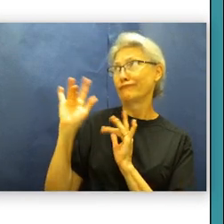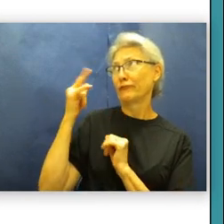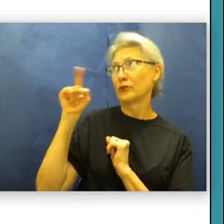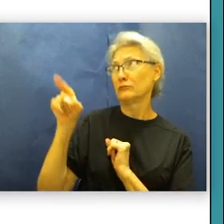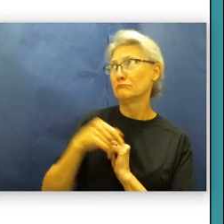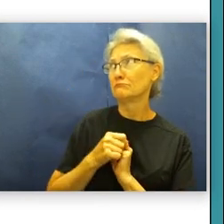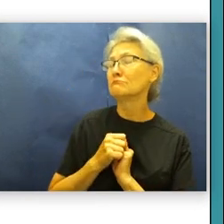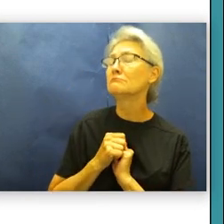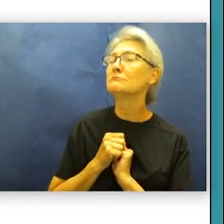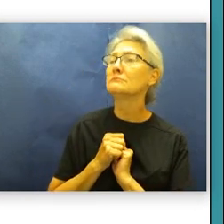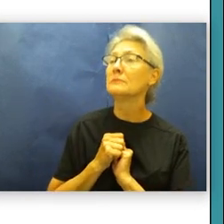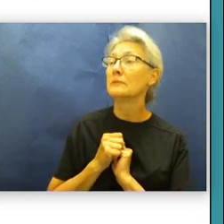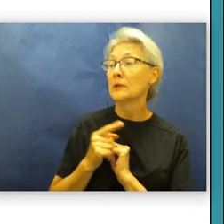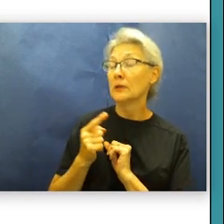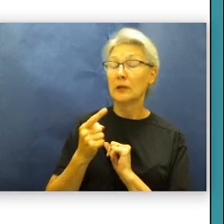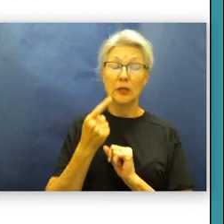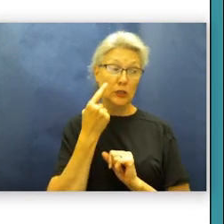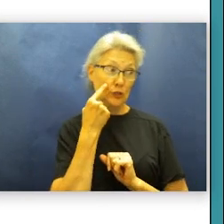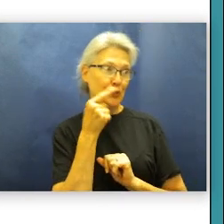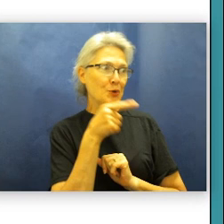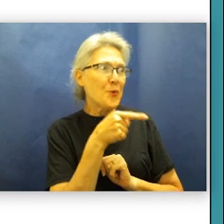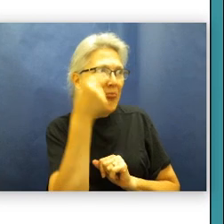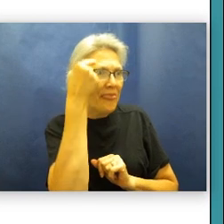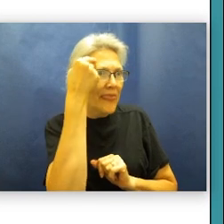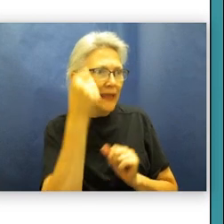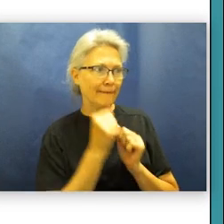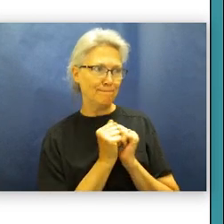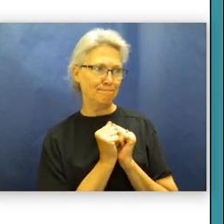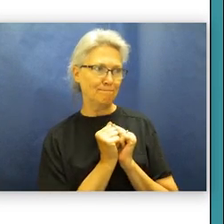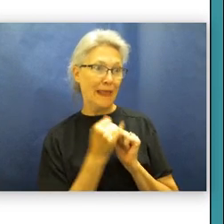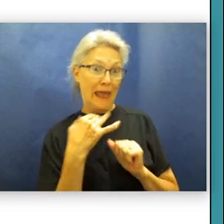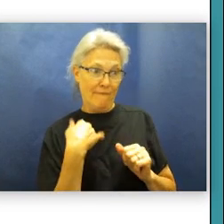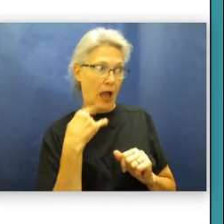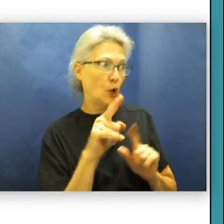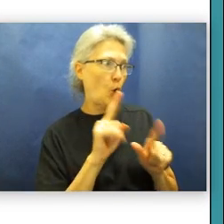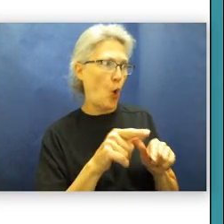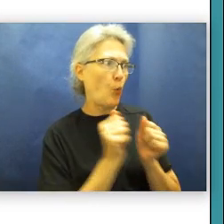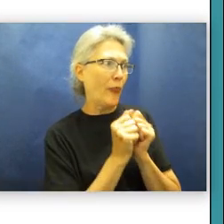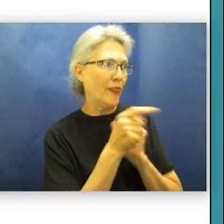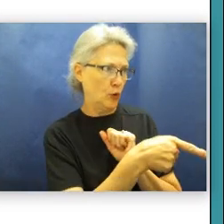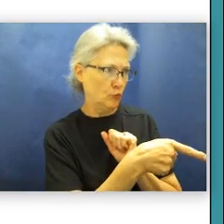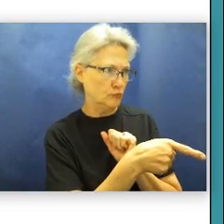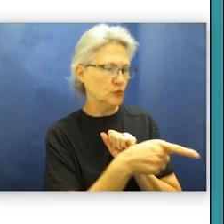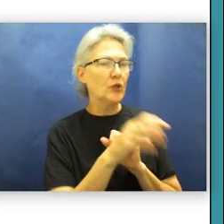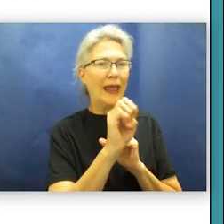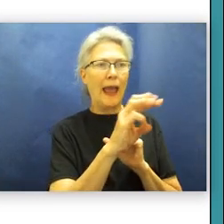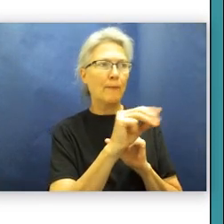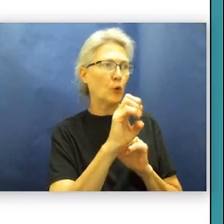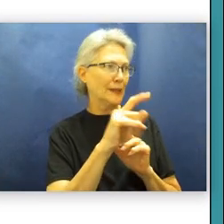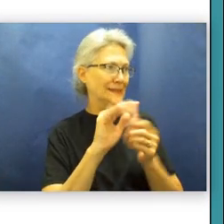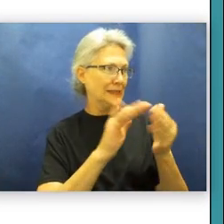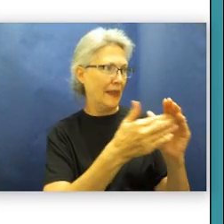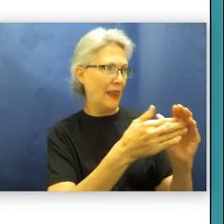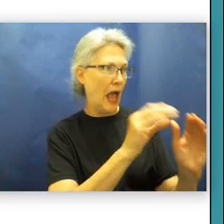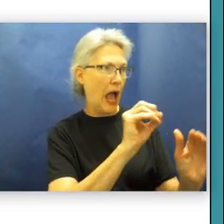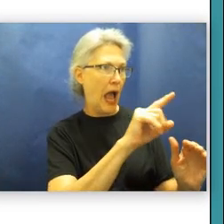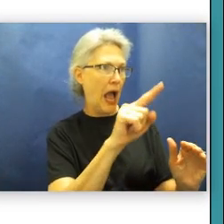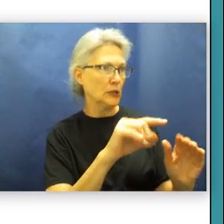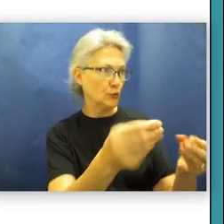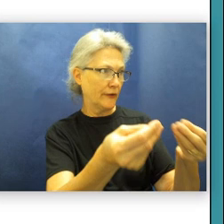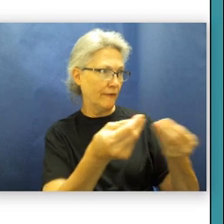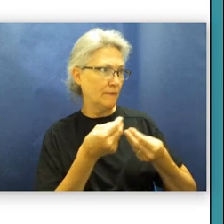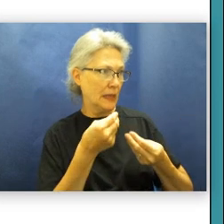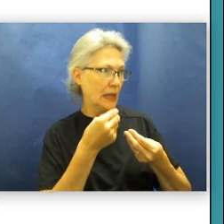you." "Do you think," he asked, "if I go to the Emerald City with you, that Oz would give me some